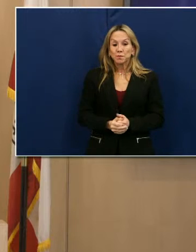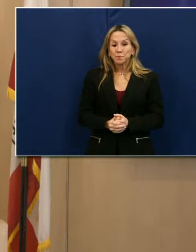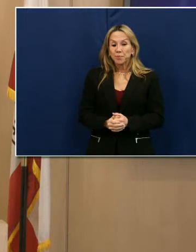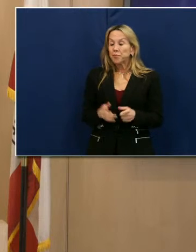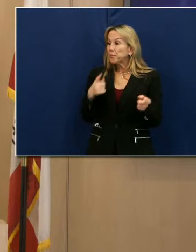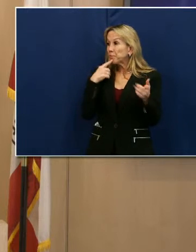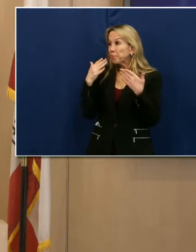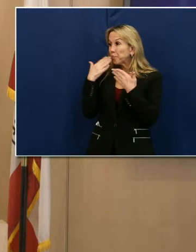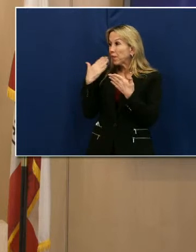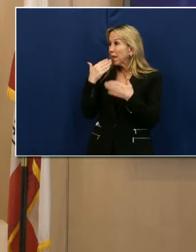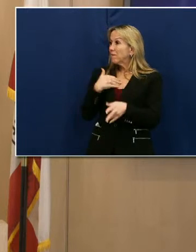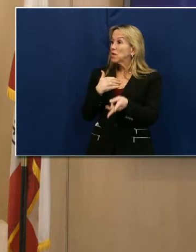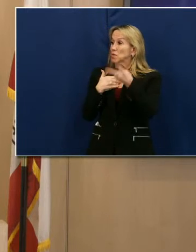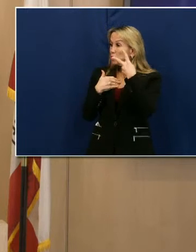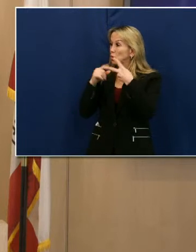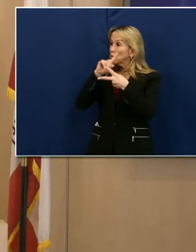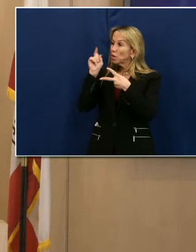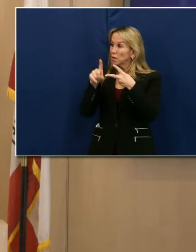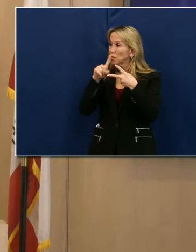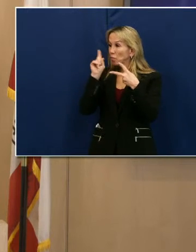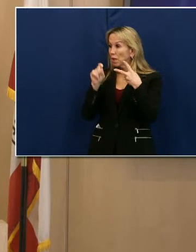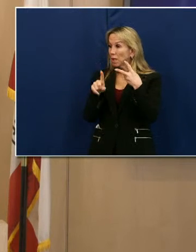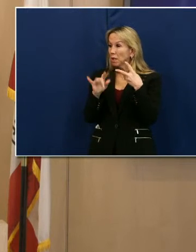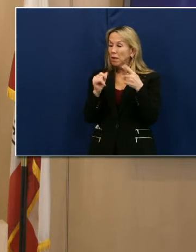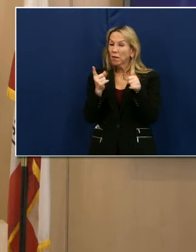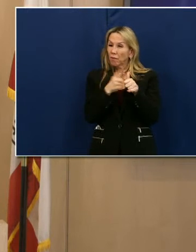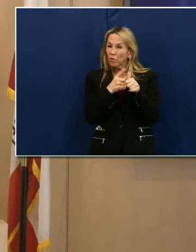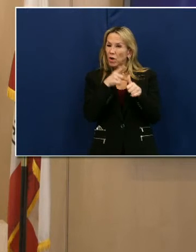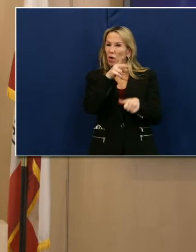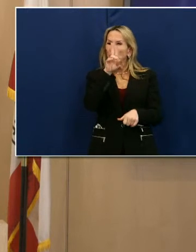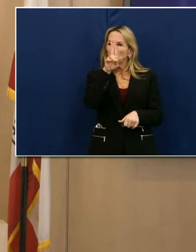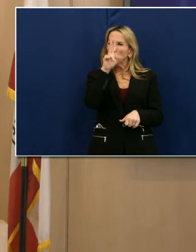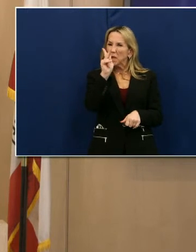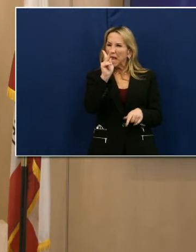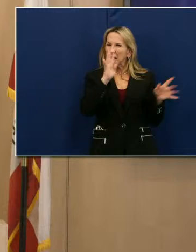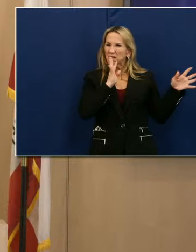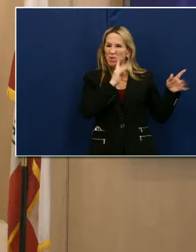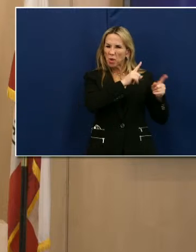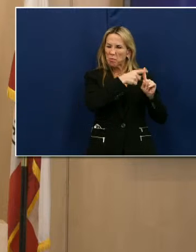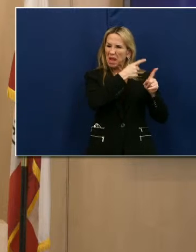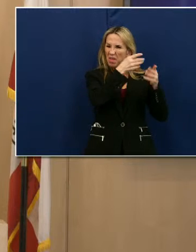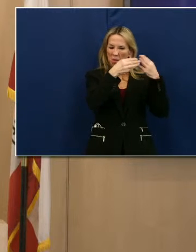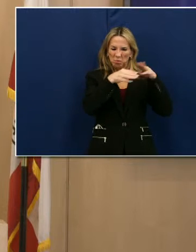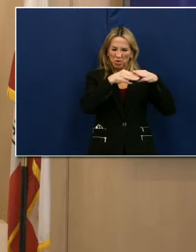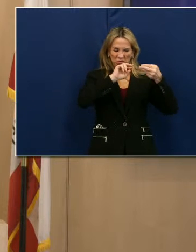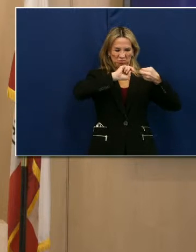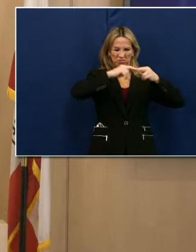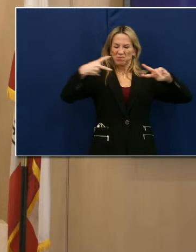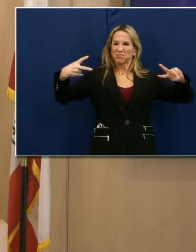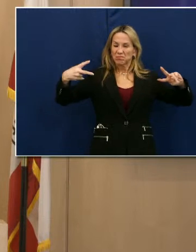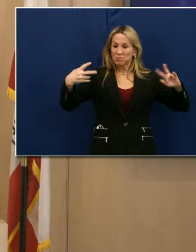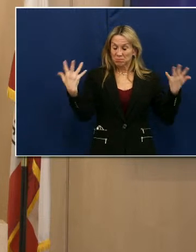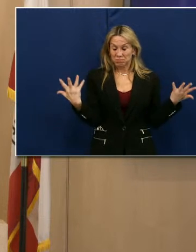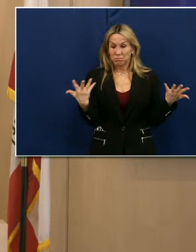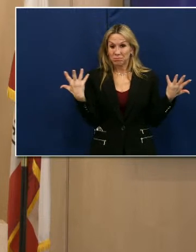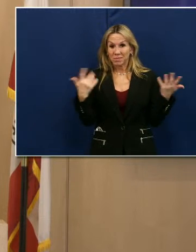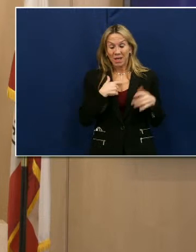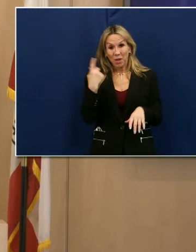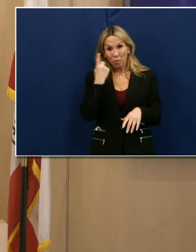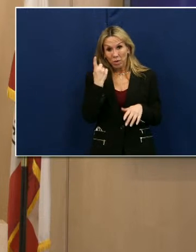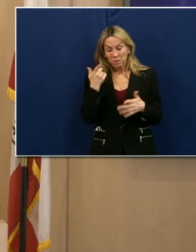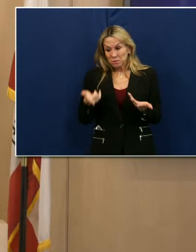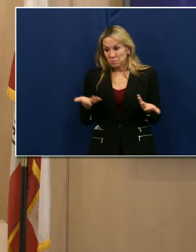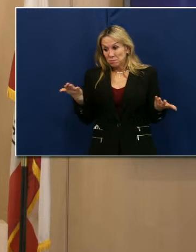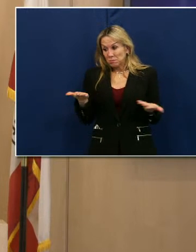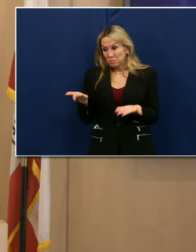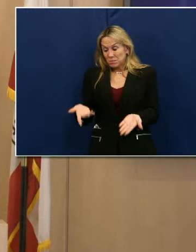Thank you. I have two questions to ask. The first is about the UK strain. If it appears in San Diego County, could that prompt any changes to the health